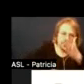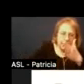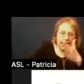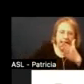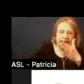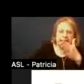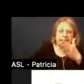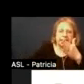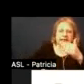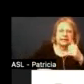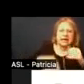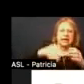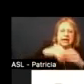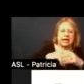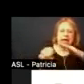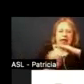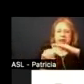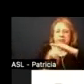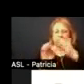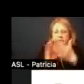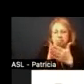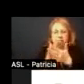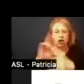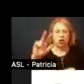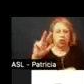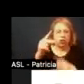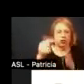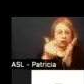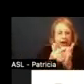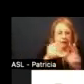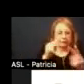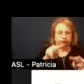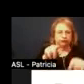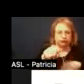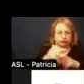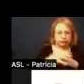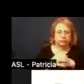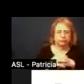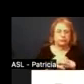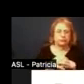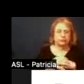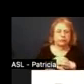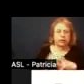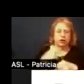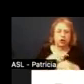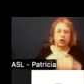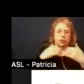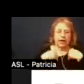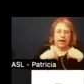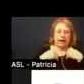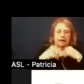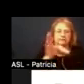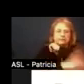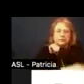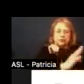grades at elementary school so here's a look at third grade where we have a fall